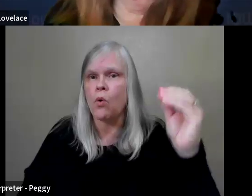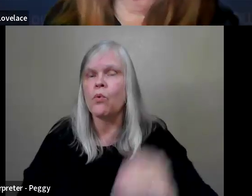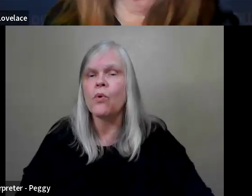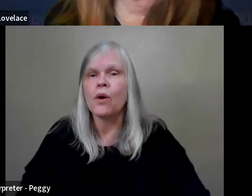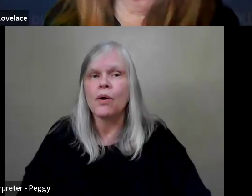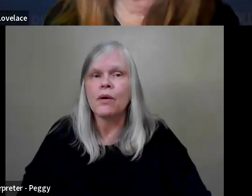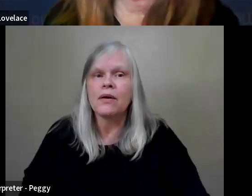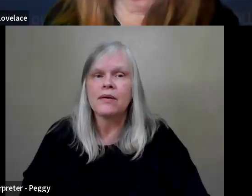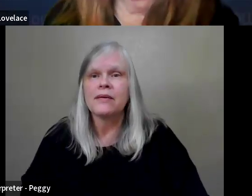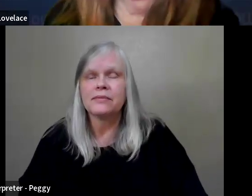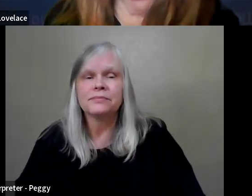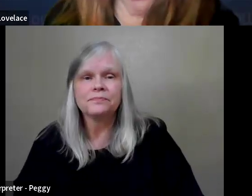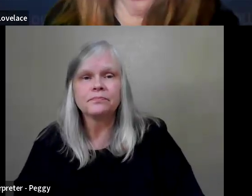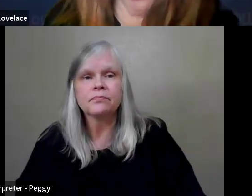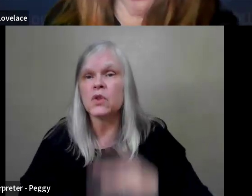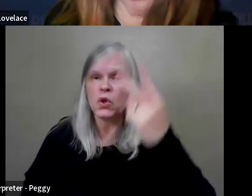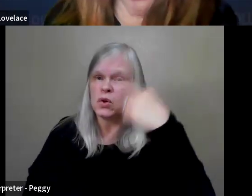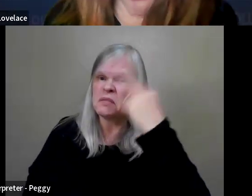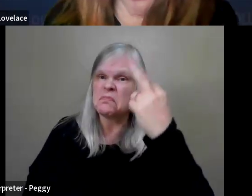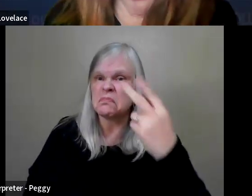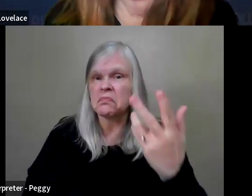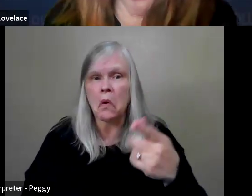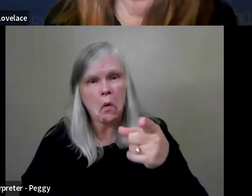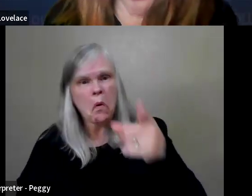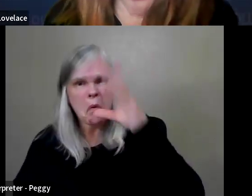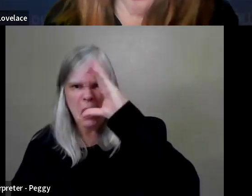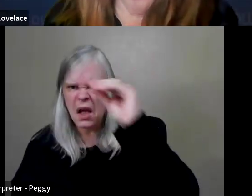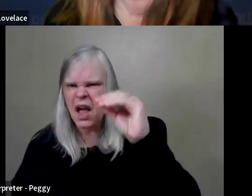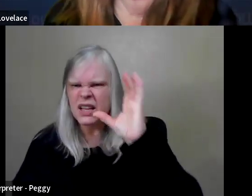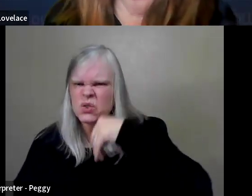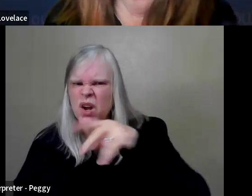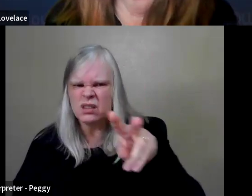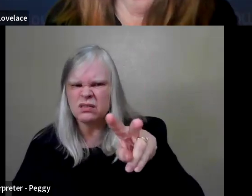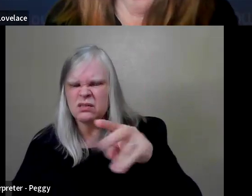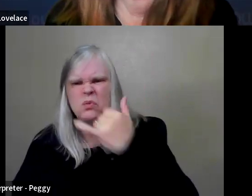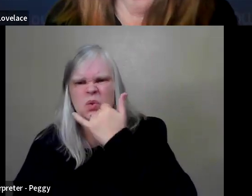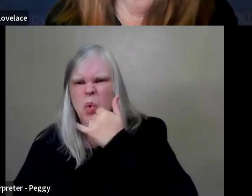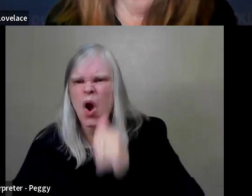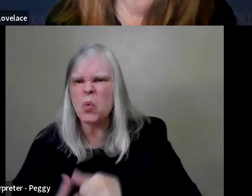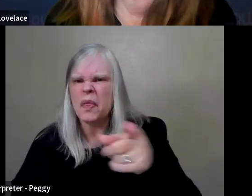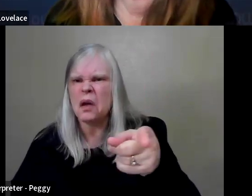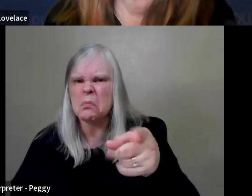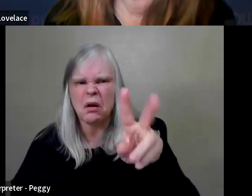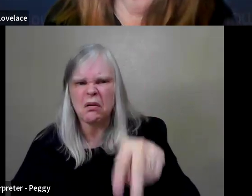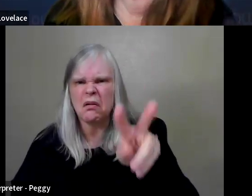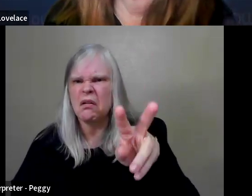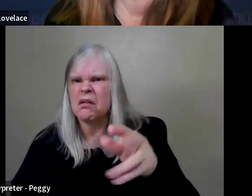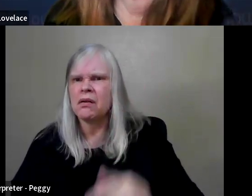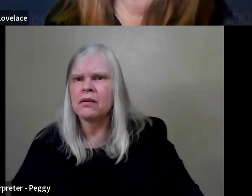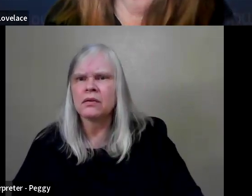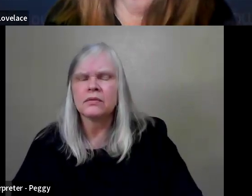You may see me and think, well, that guy's strange, or what's wrong with him, or